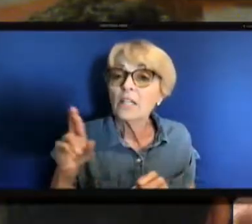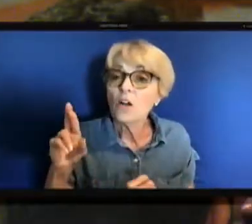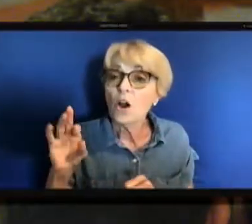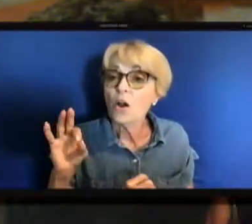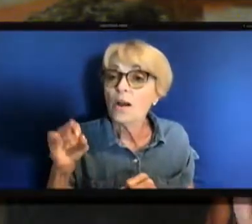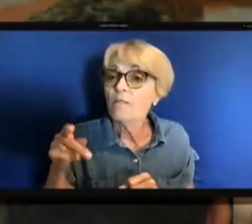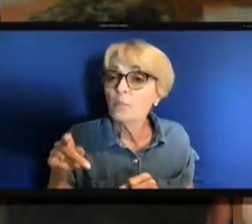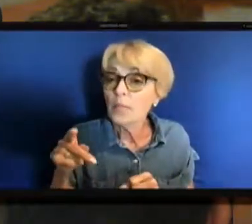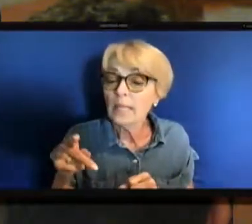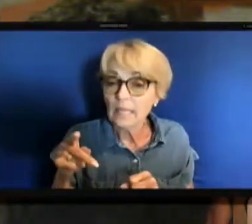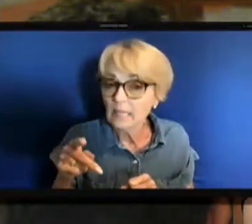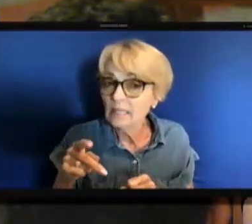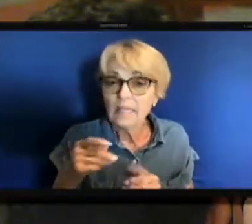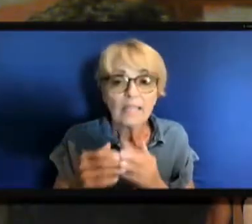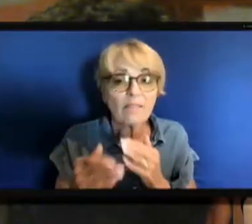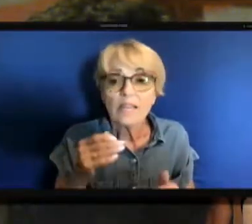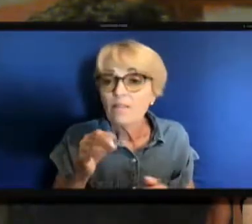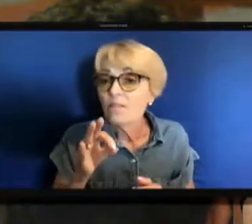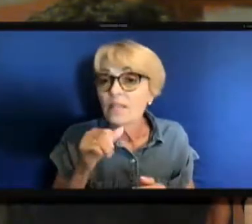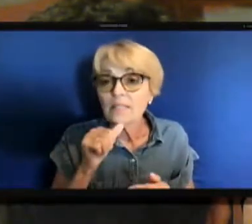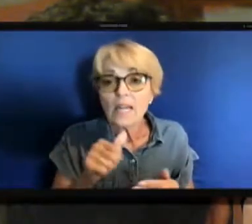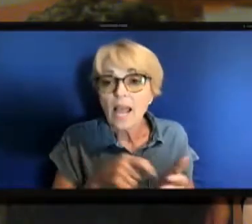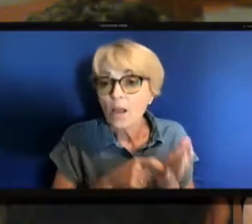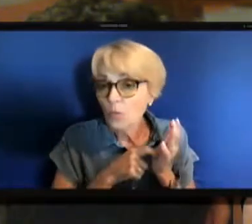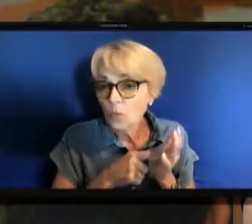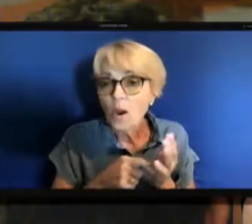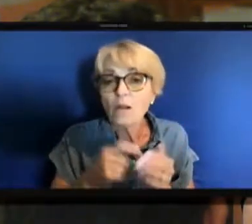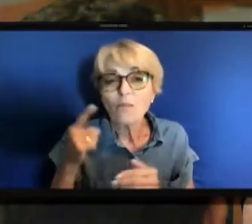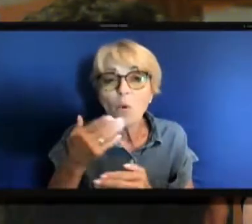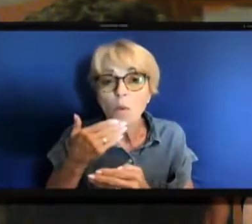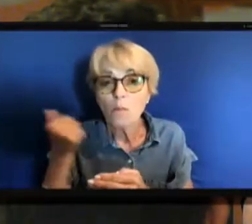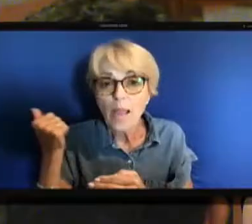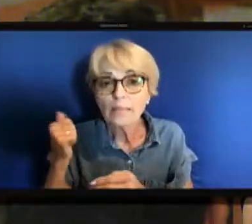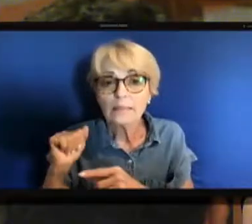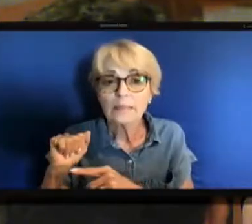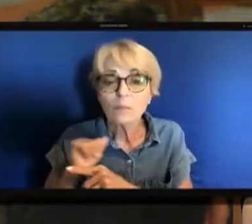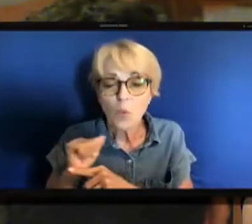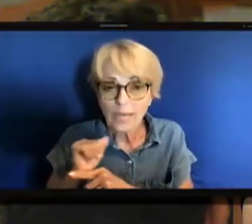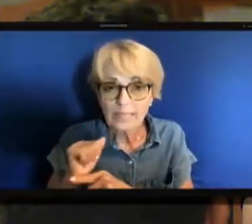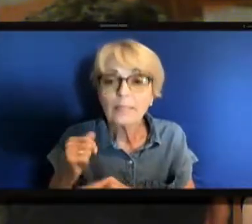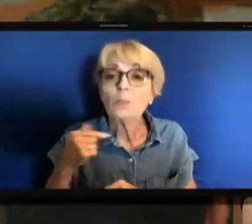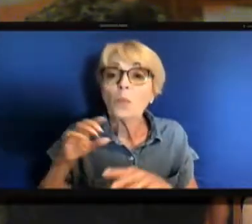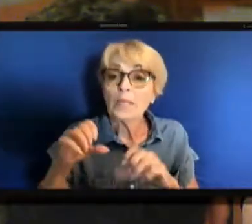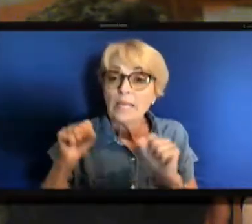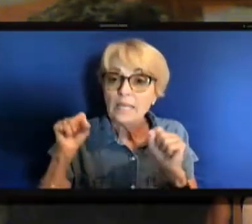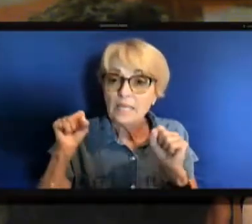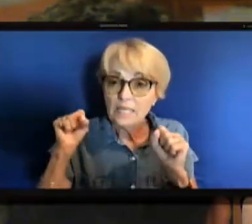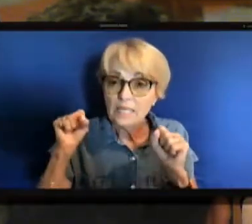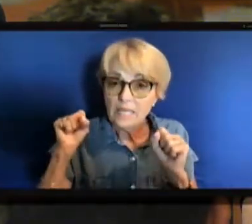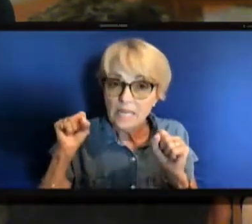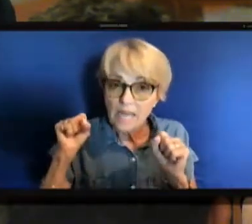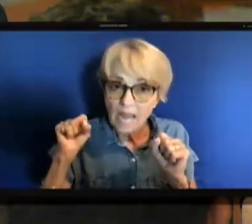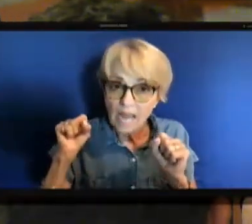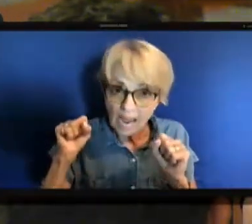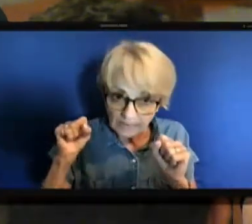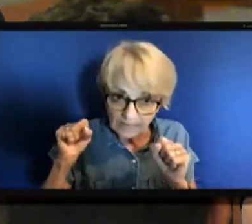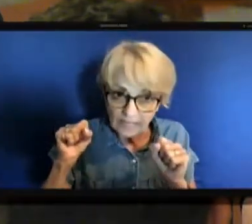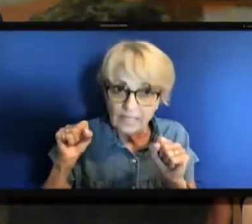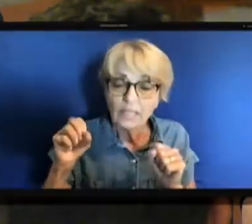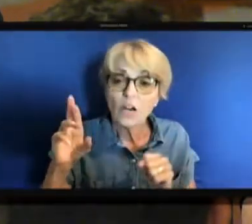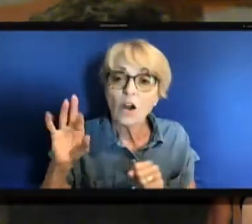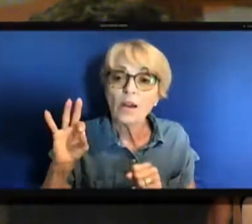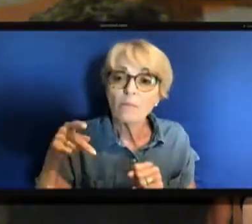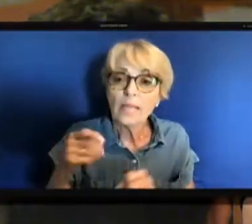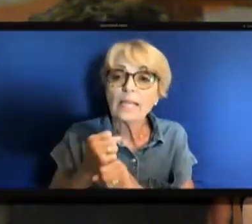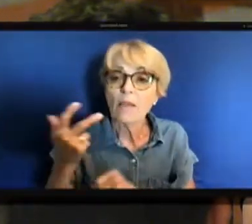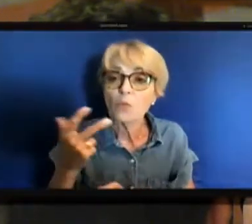multiple proposals. We did conduct such an RFP and got 3 responses, which then